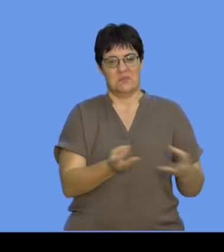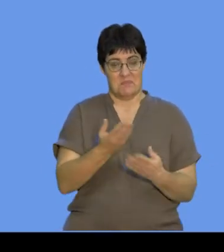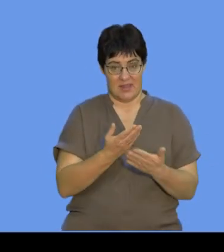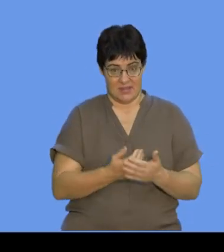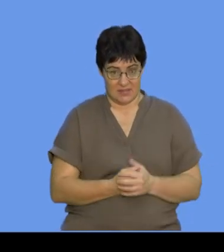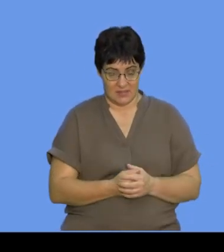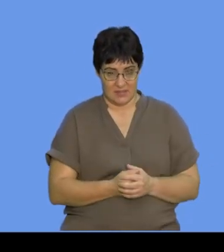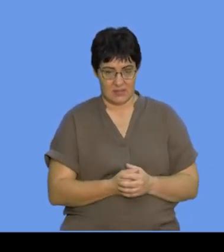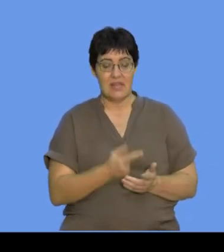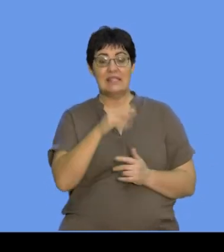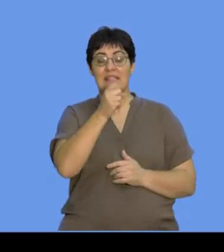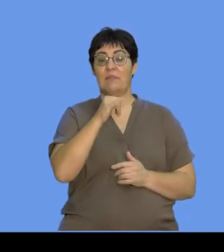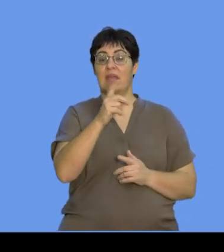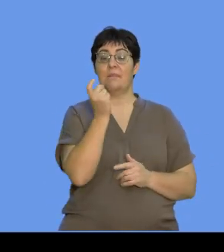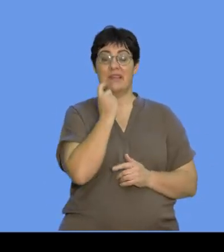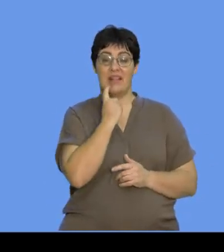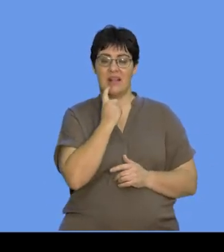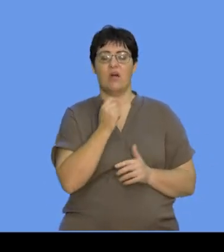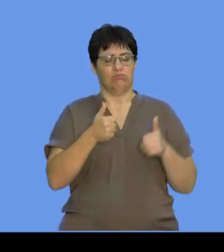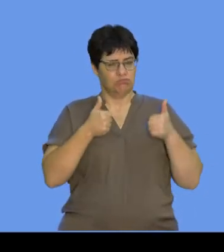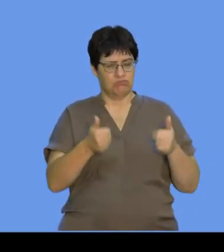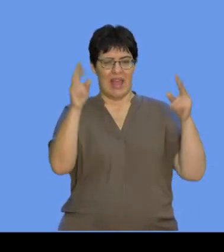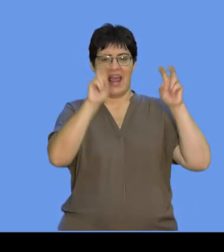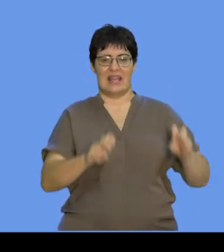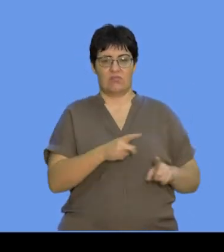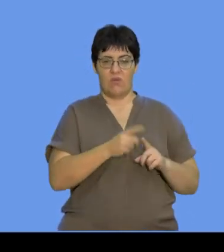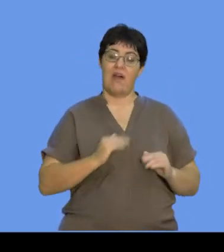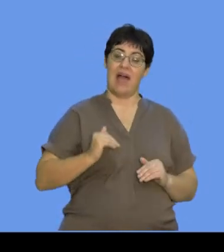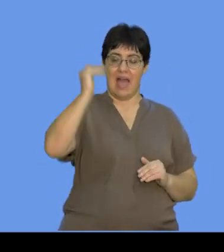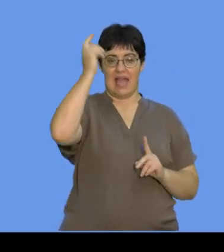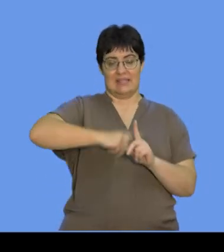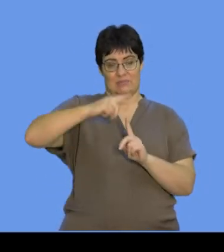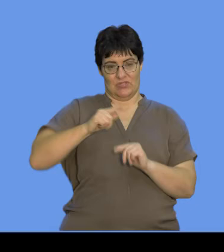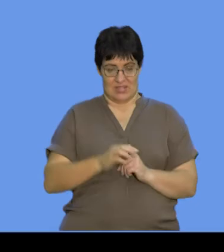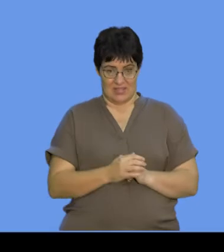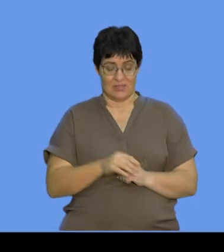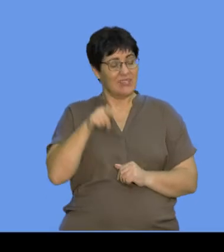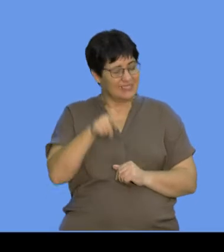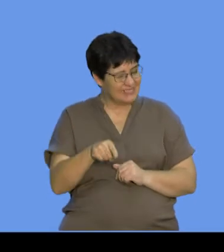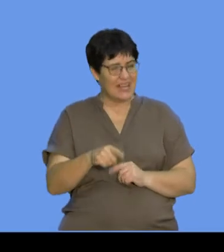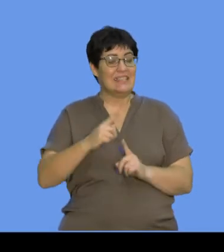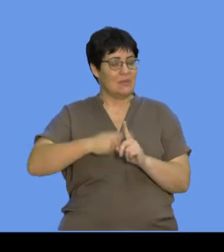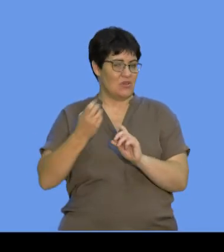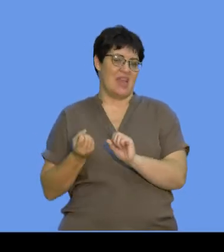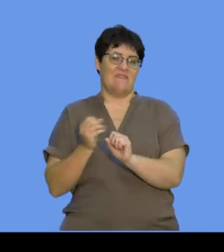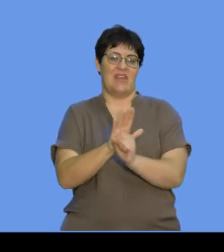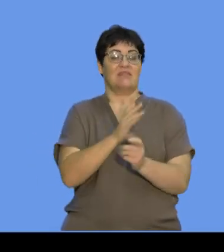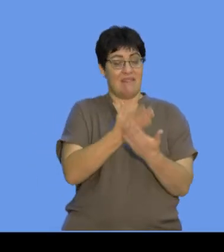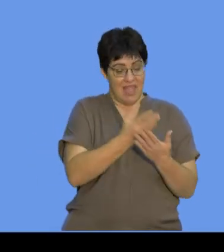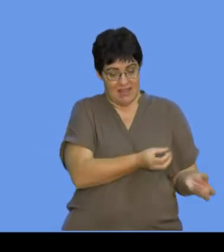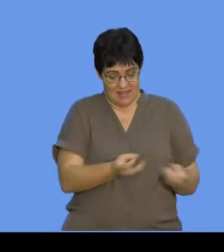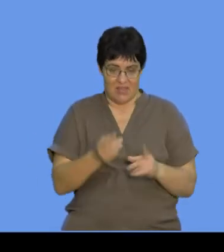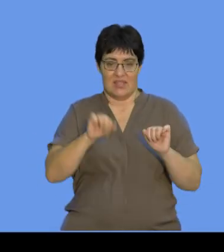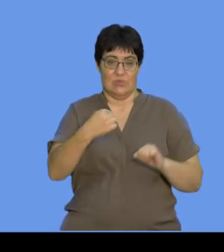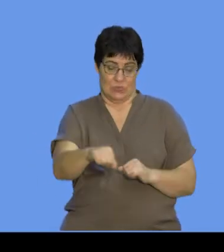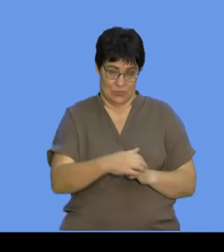also, semi-metals are good electrical conductors at high temperature. So the temperature affects their conductivity. So